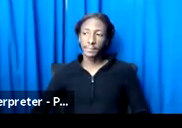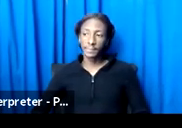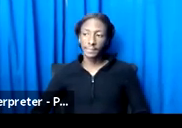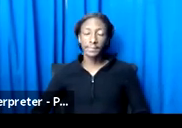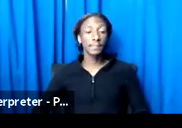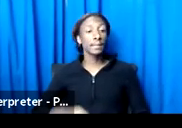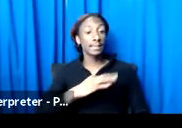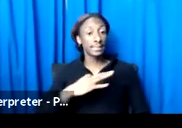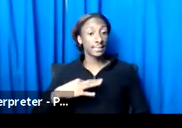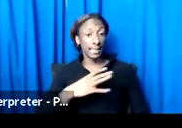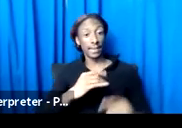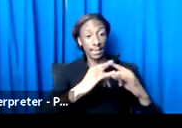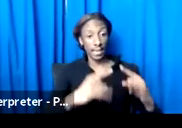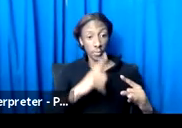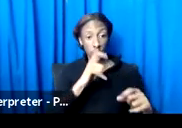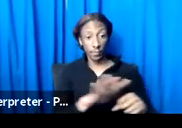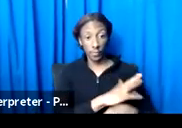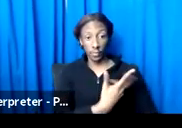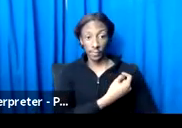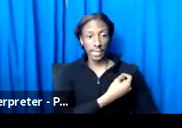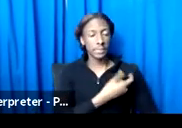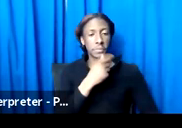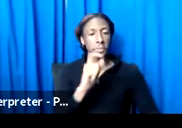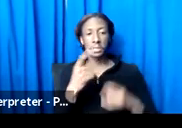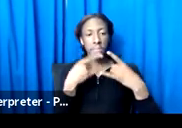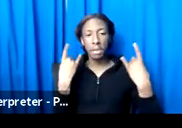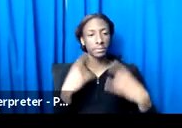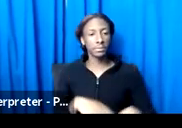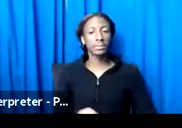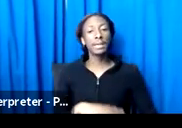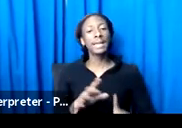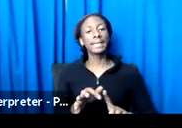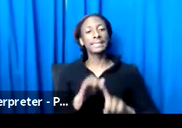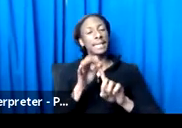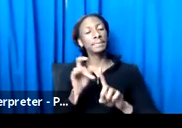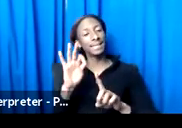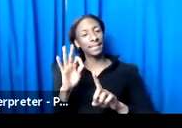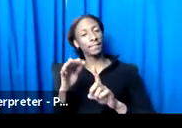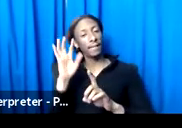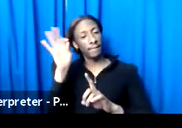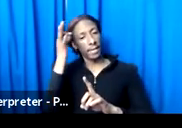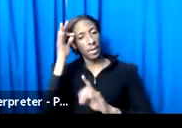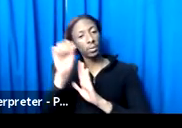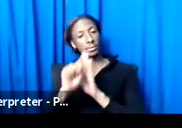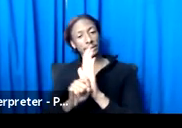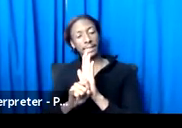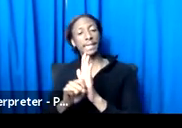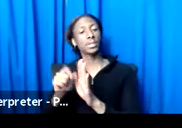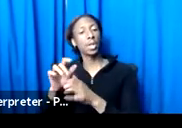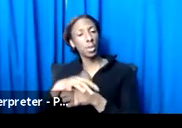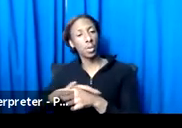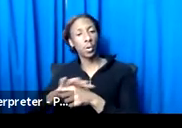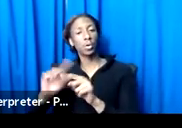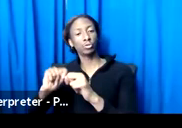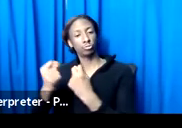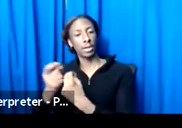Staff and campers who are fully vaccinated do not need to wear masks at camp, except where required by federal, state, local, tribal, or territorial